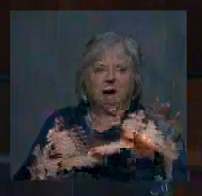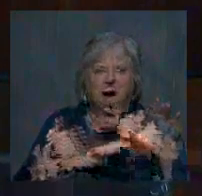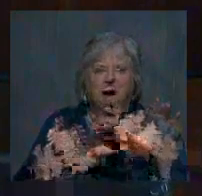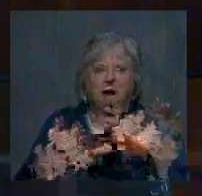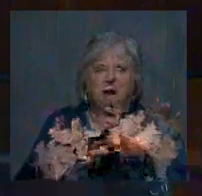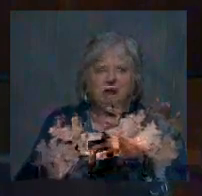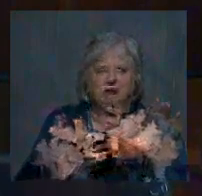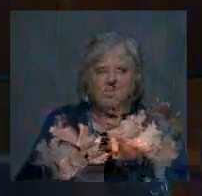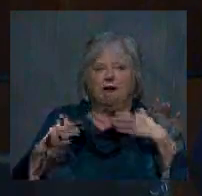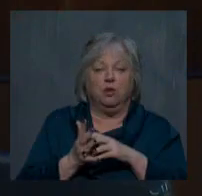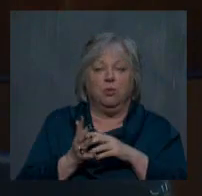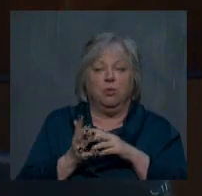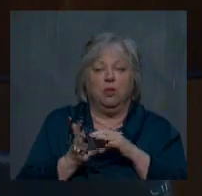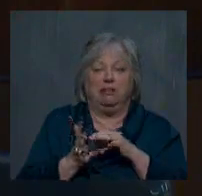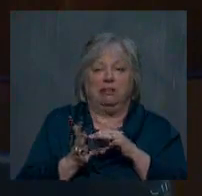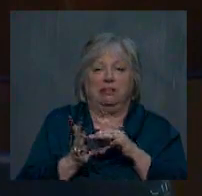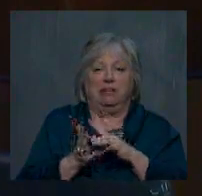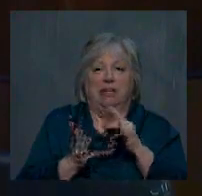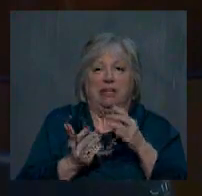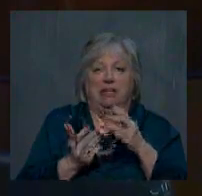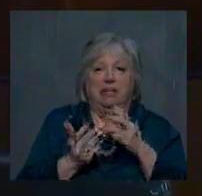is at risk